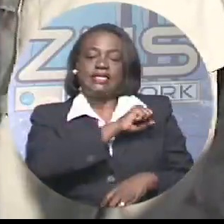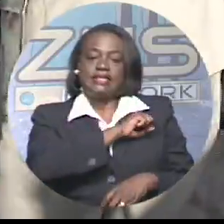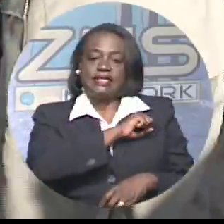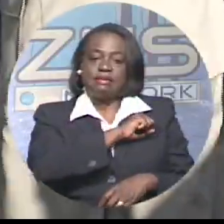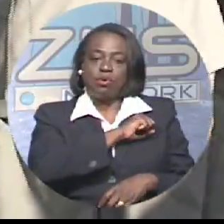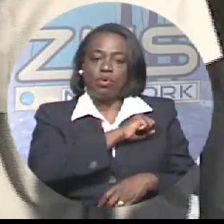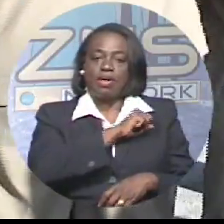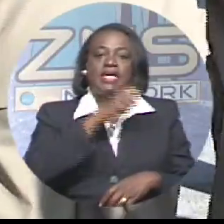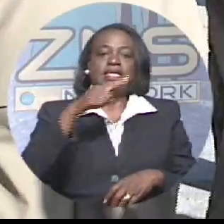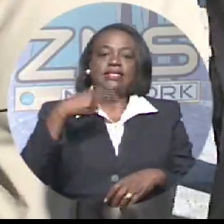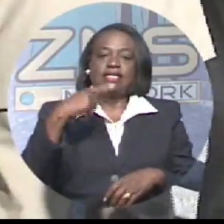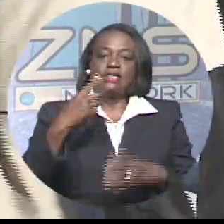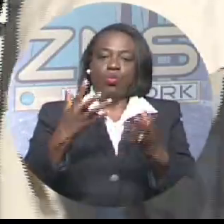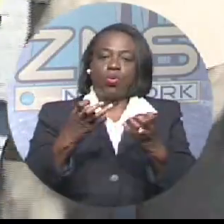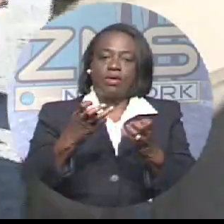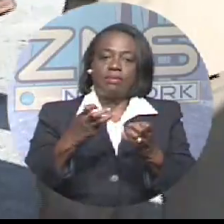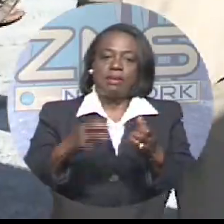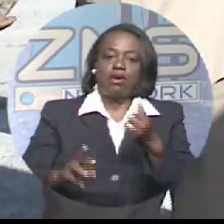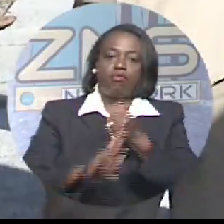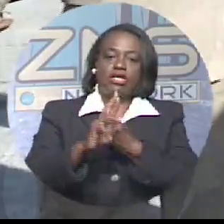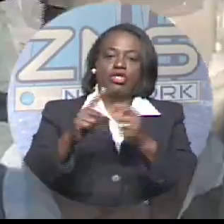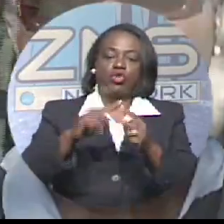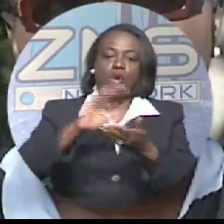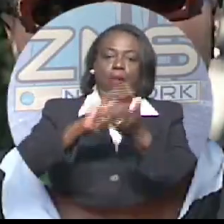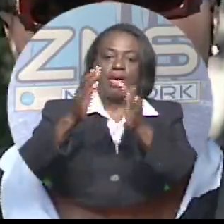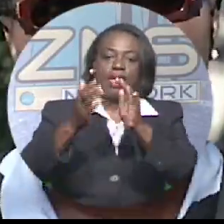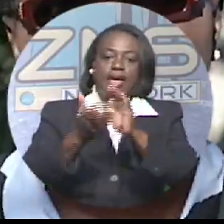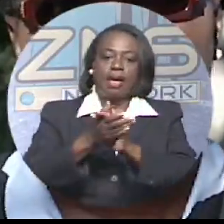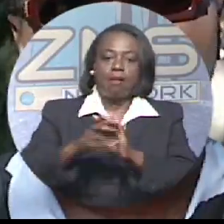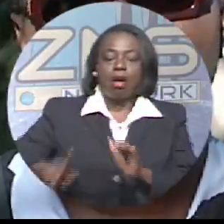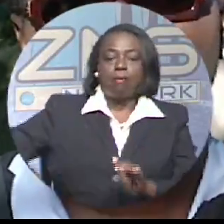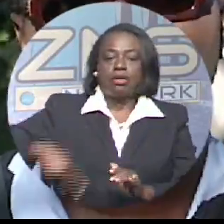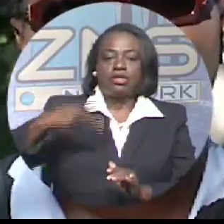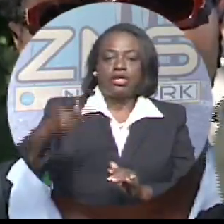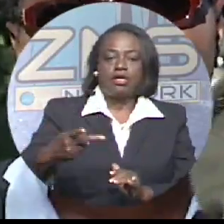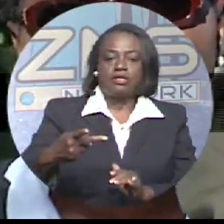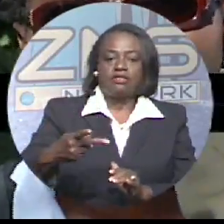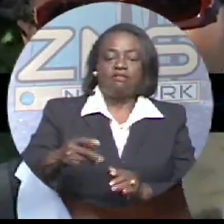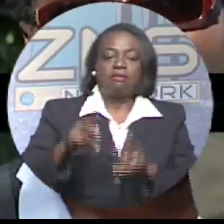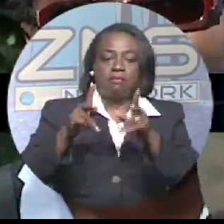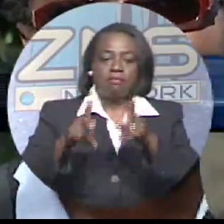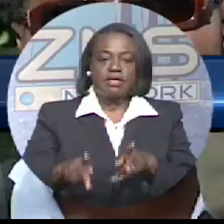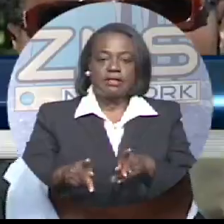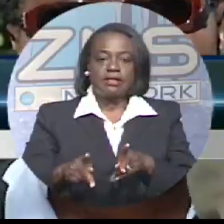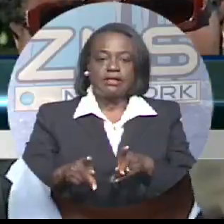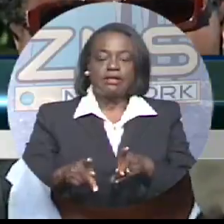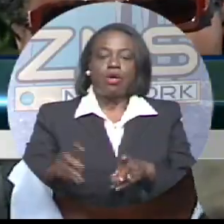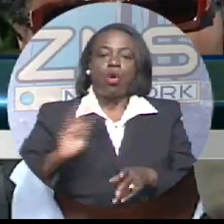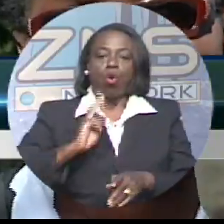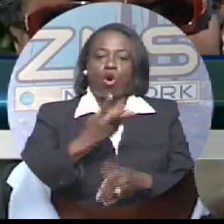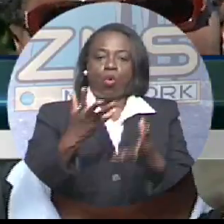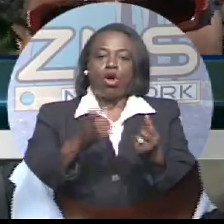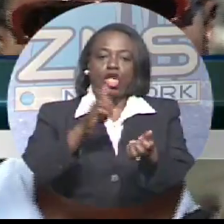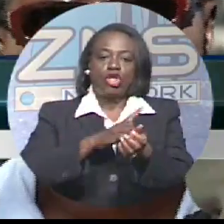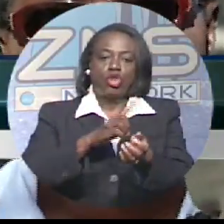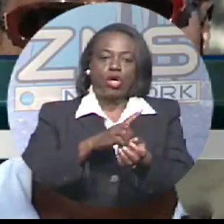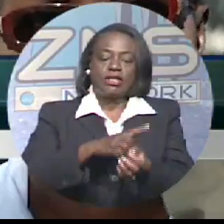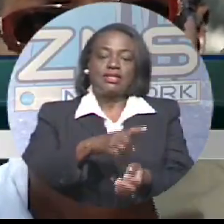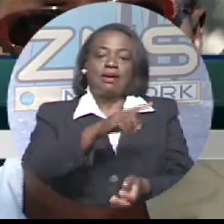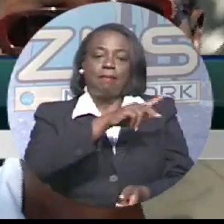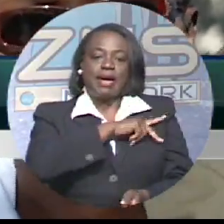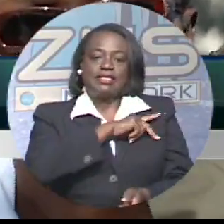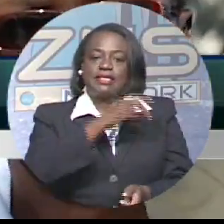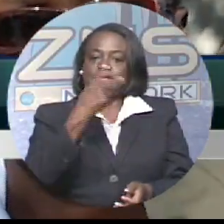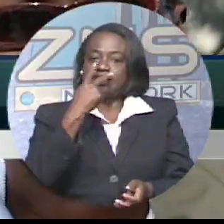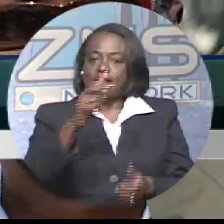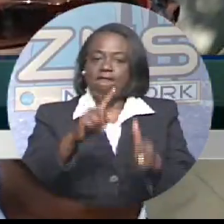risk to become productive citizens. I wanted Dr. Patterson and her team to get a first-hand look of hopelessness, because when you